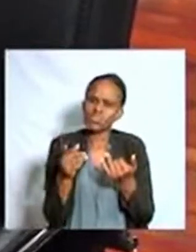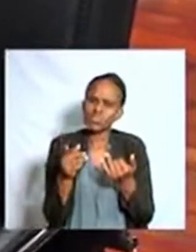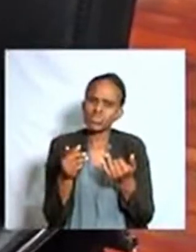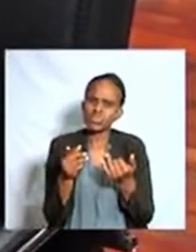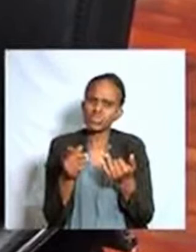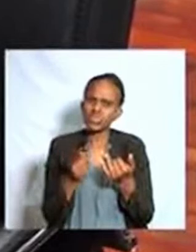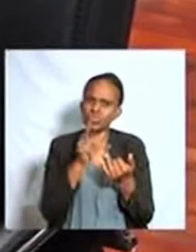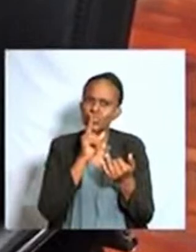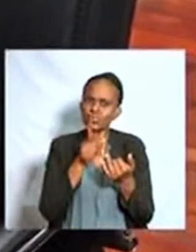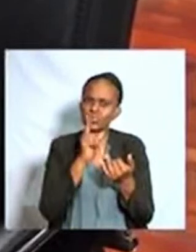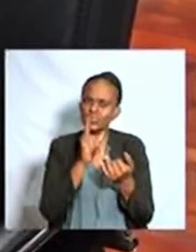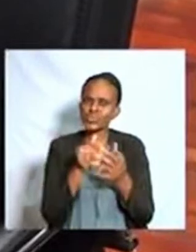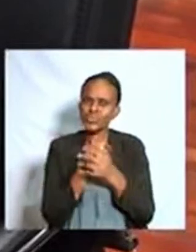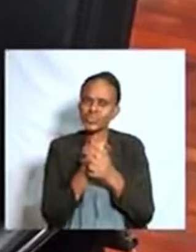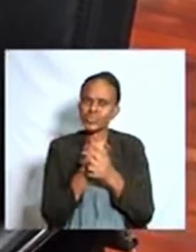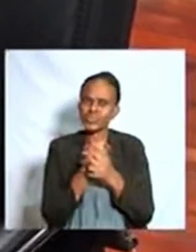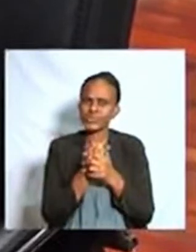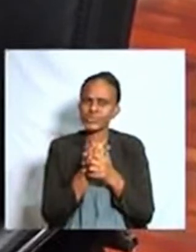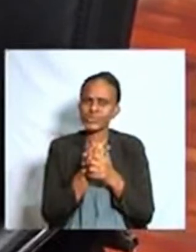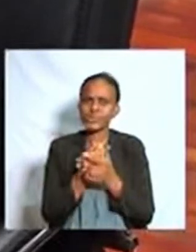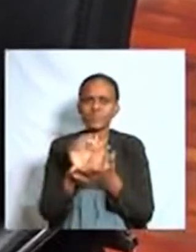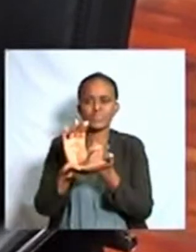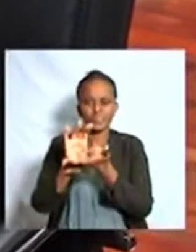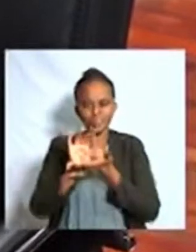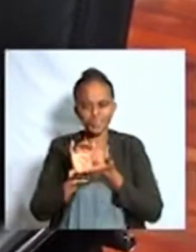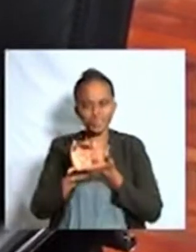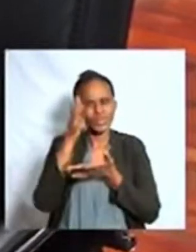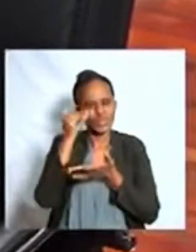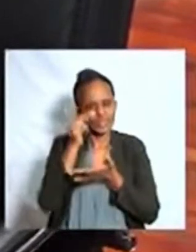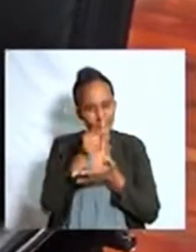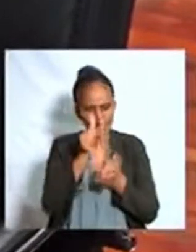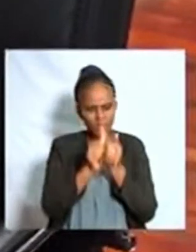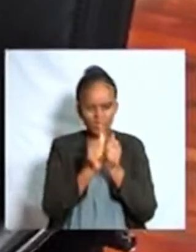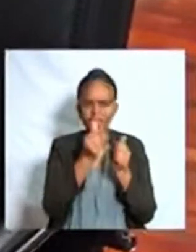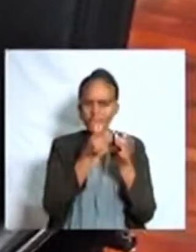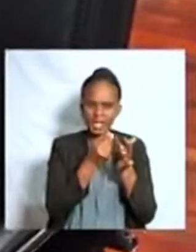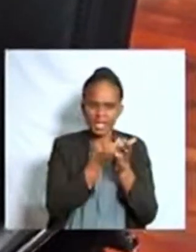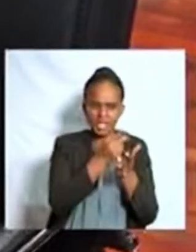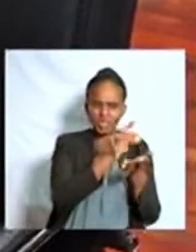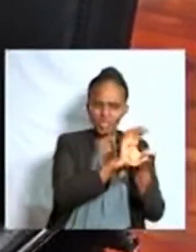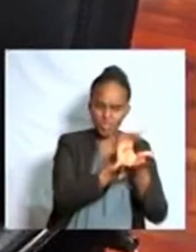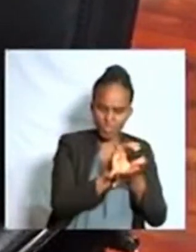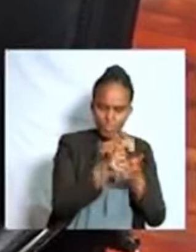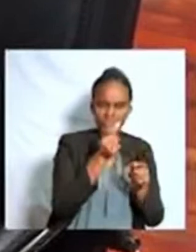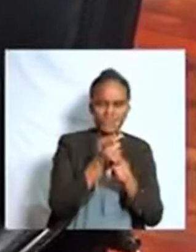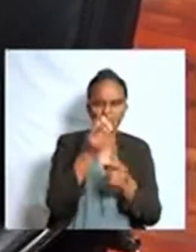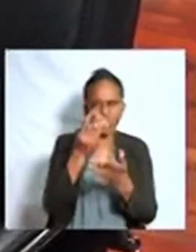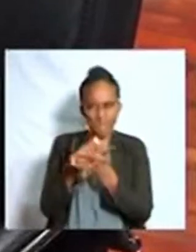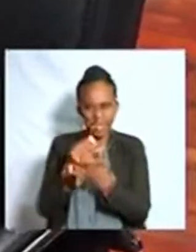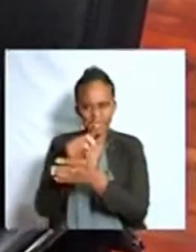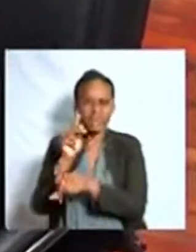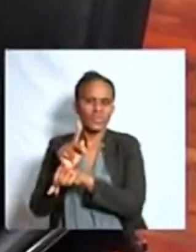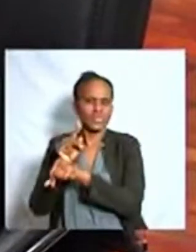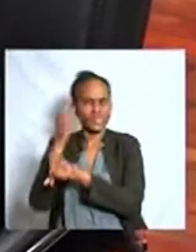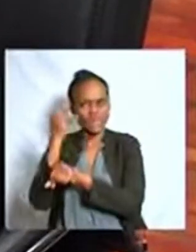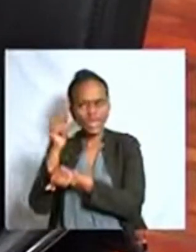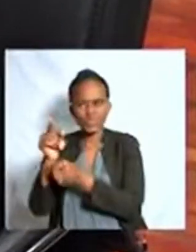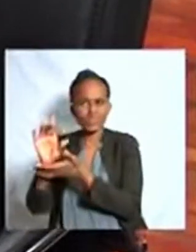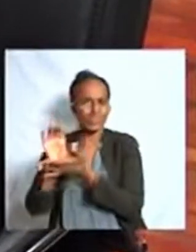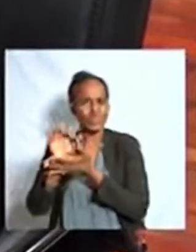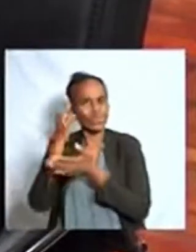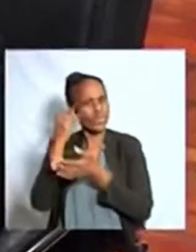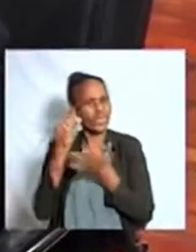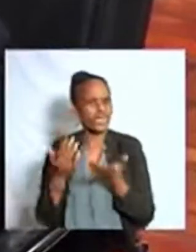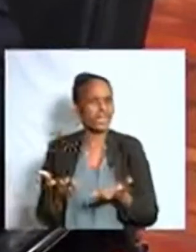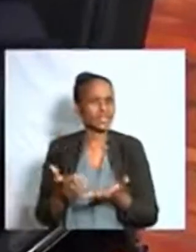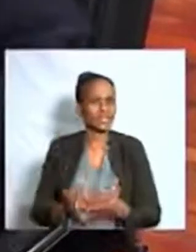really to borrow that money from the capital projects? Thank